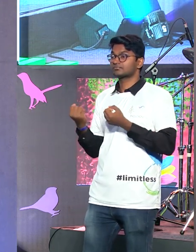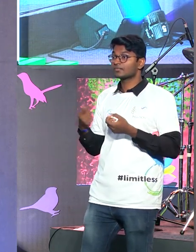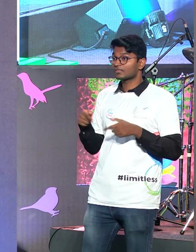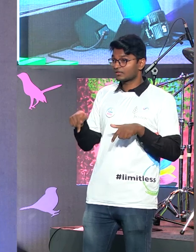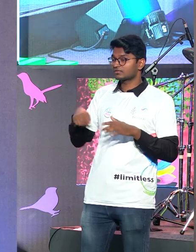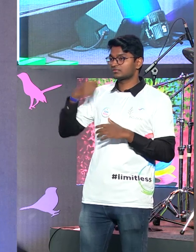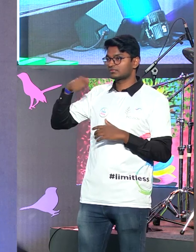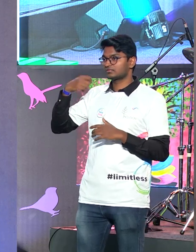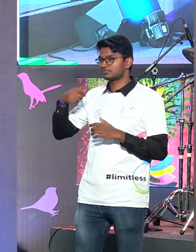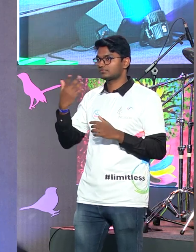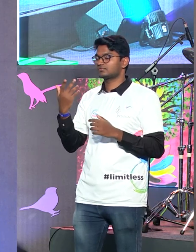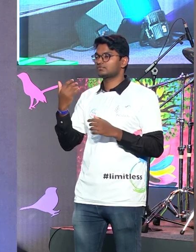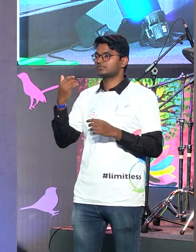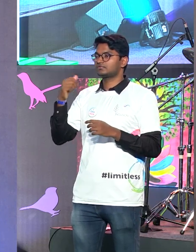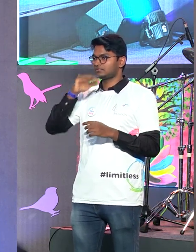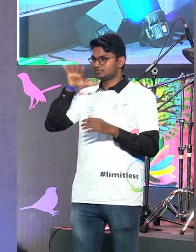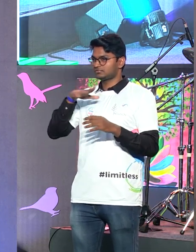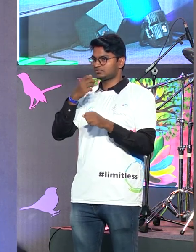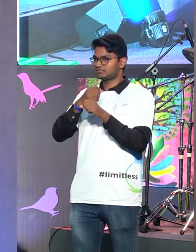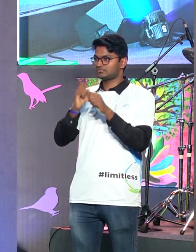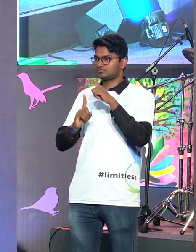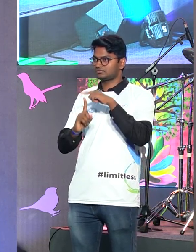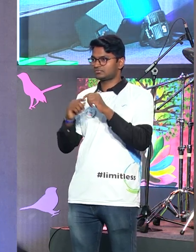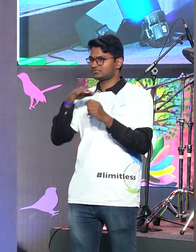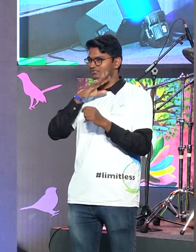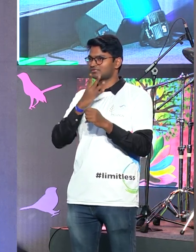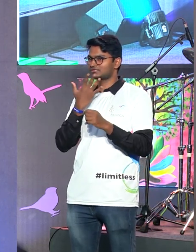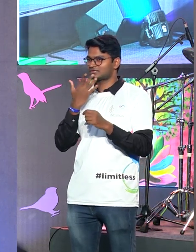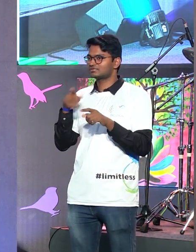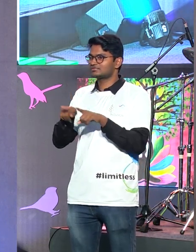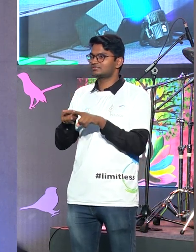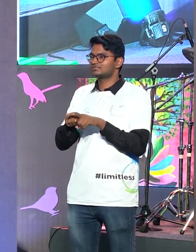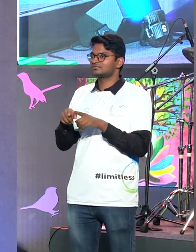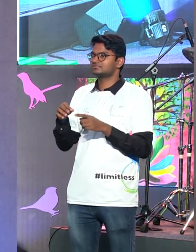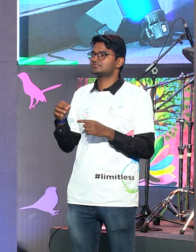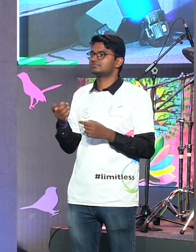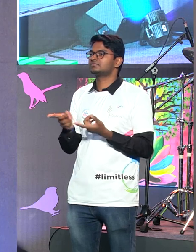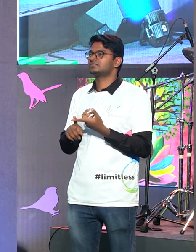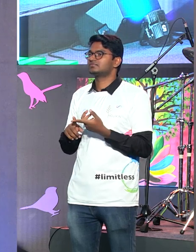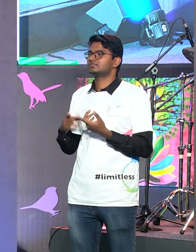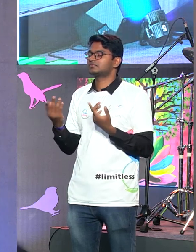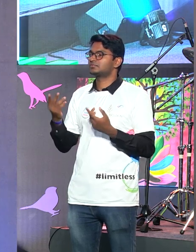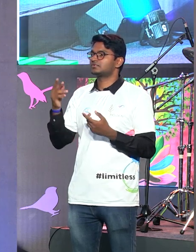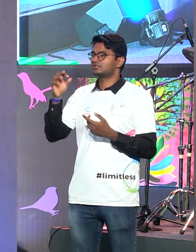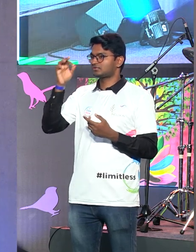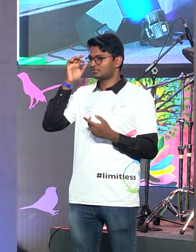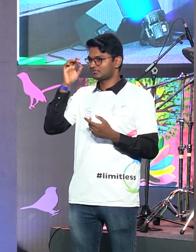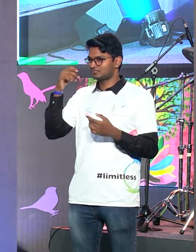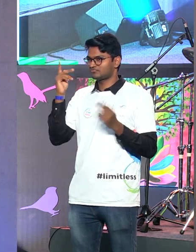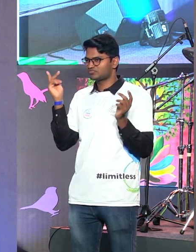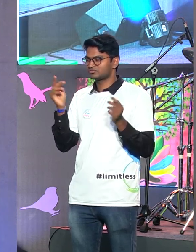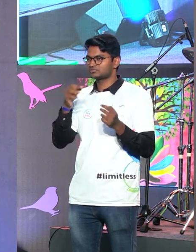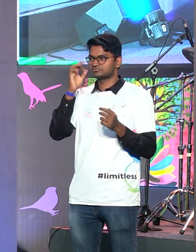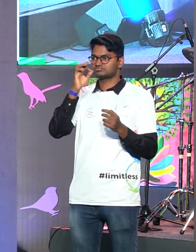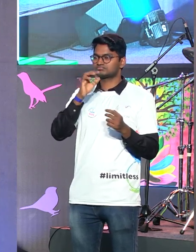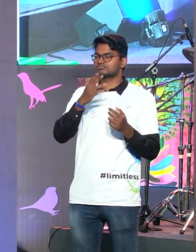the India's Got Colour, if you see, it's very mixed. In fact, the non-actors and the actors, they keep sort of rotating, and you're sort of, you don't